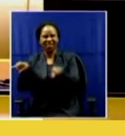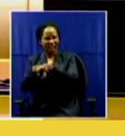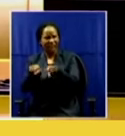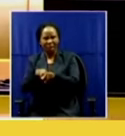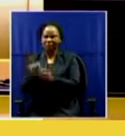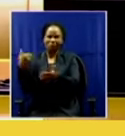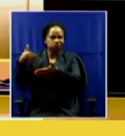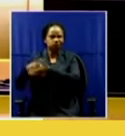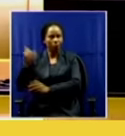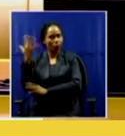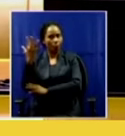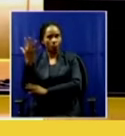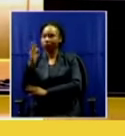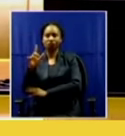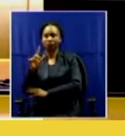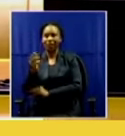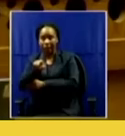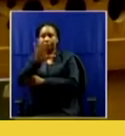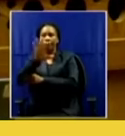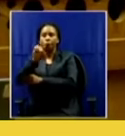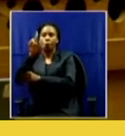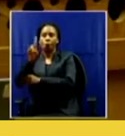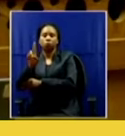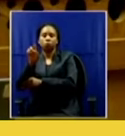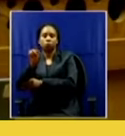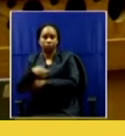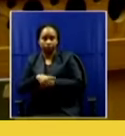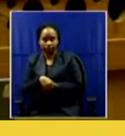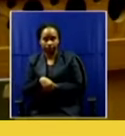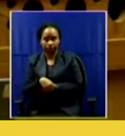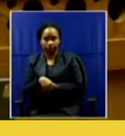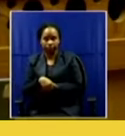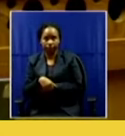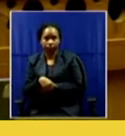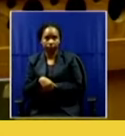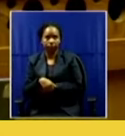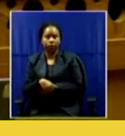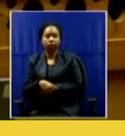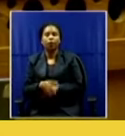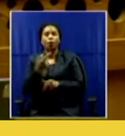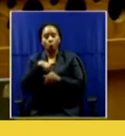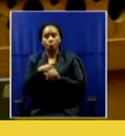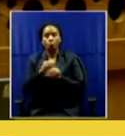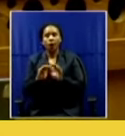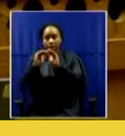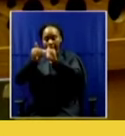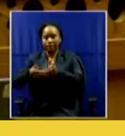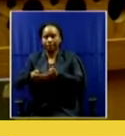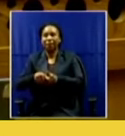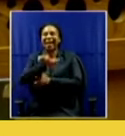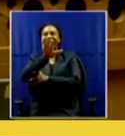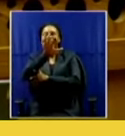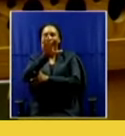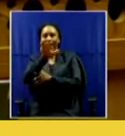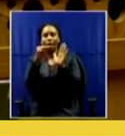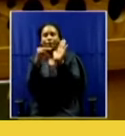Parliament, Ramaphosa said an alternative had been found. We have secured 9 million doses of Johnson &